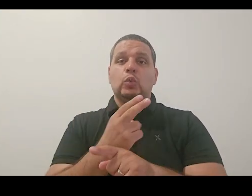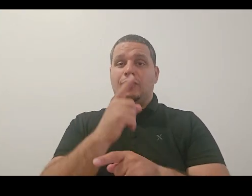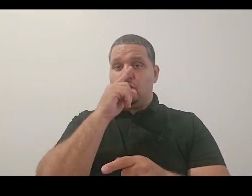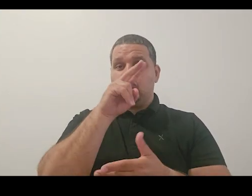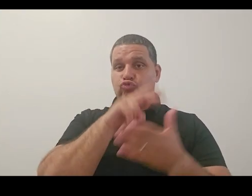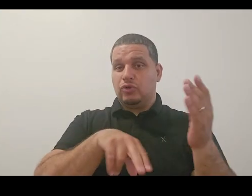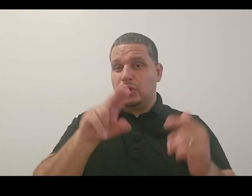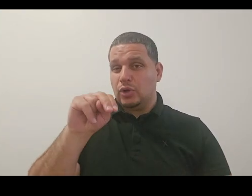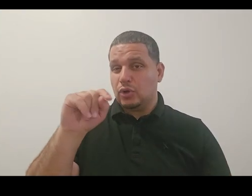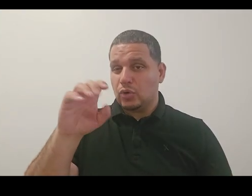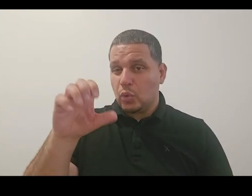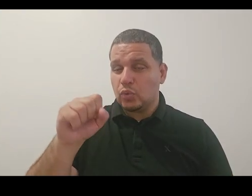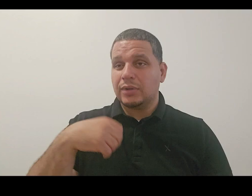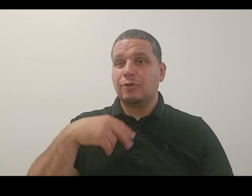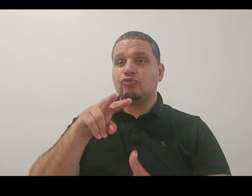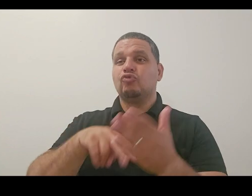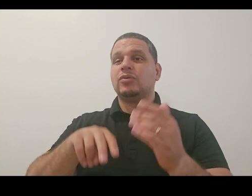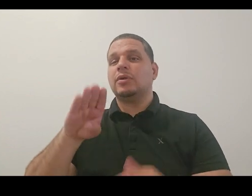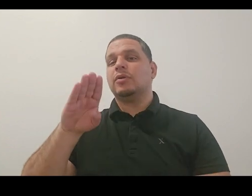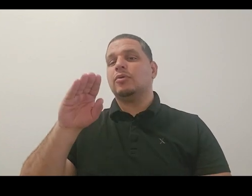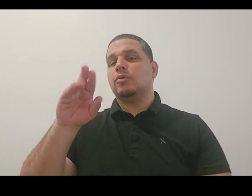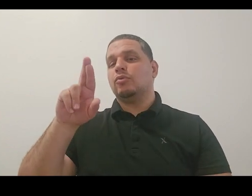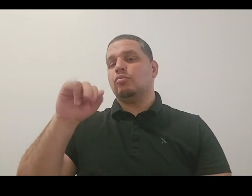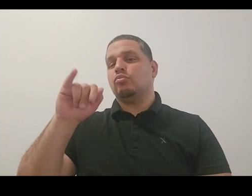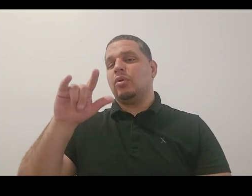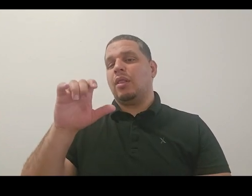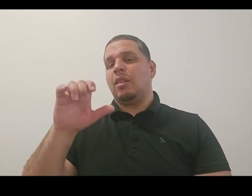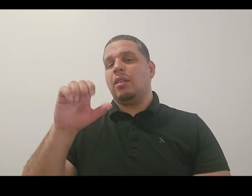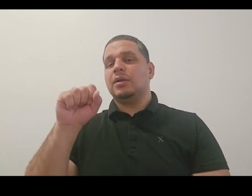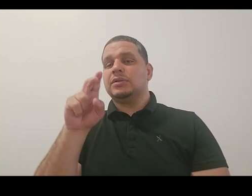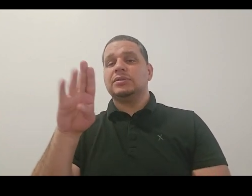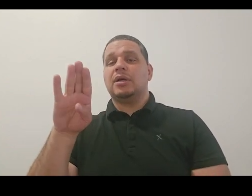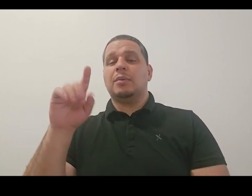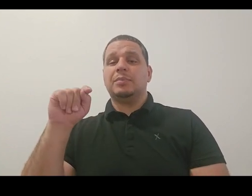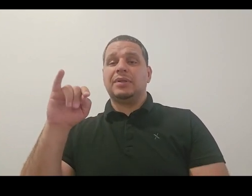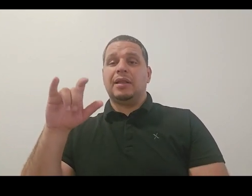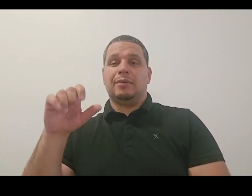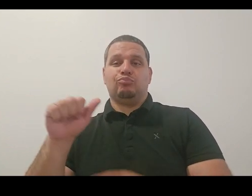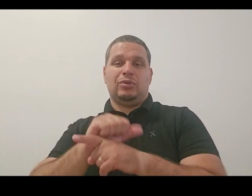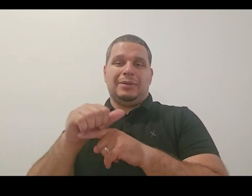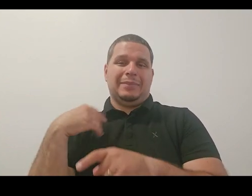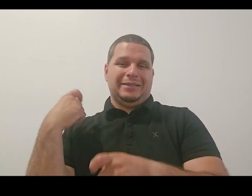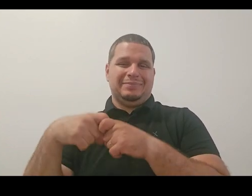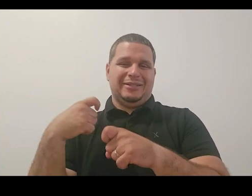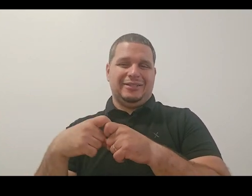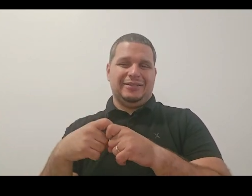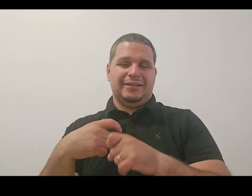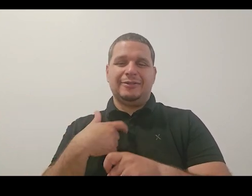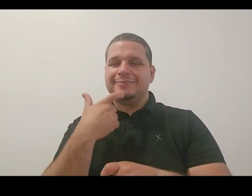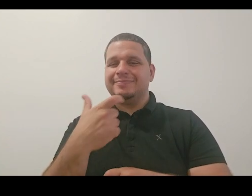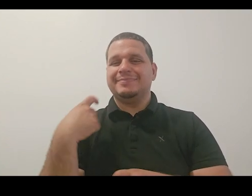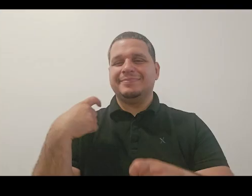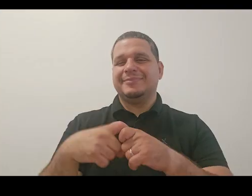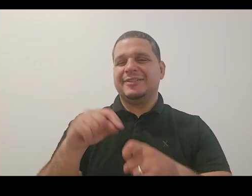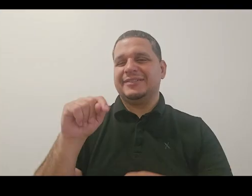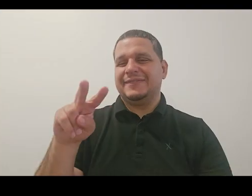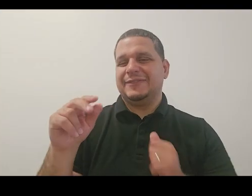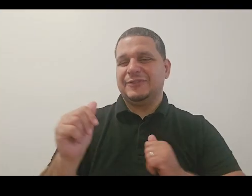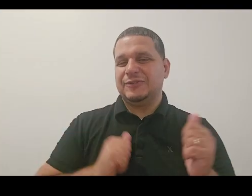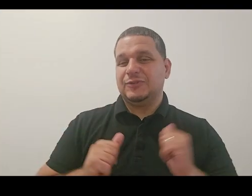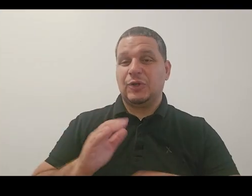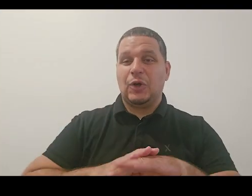notes. I use it for reading Braille subtitles so that I can quote unquote practice my Spanish by watching